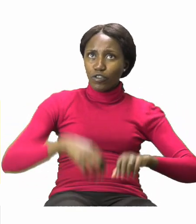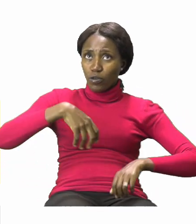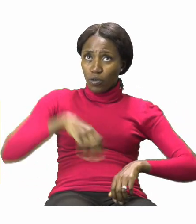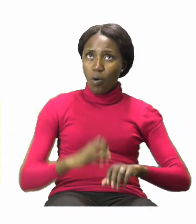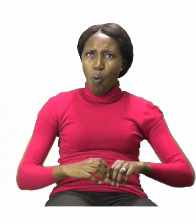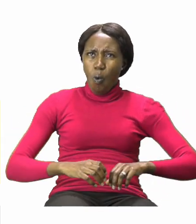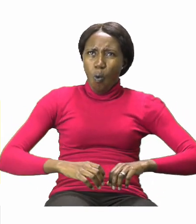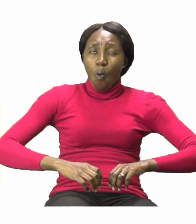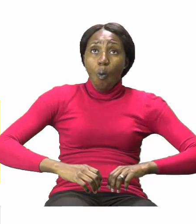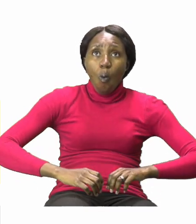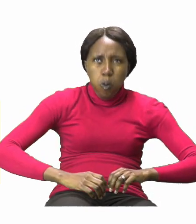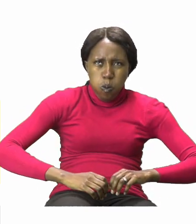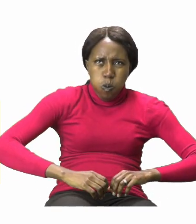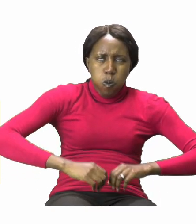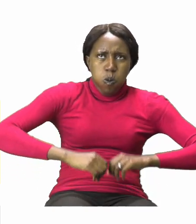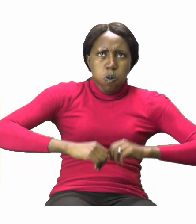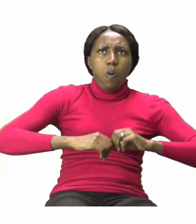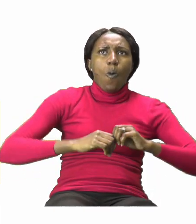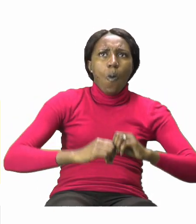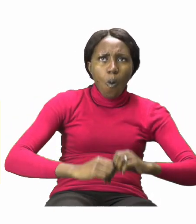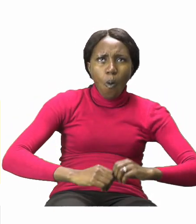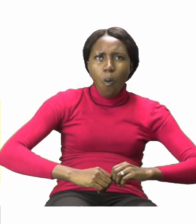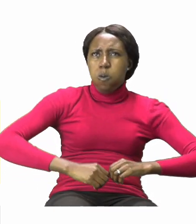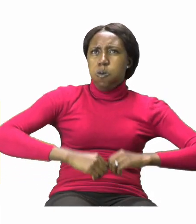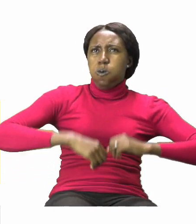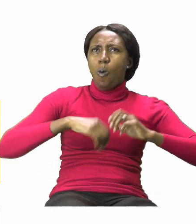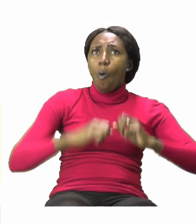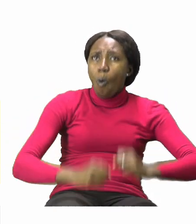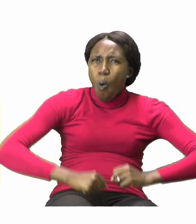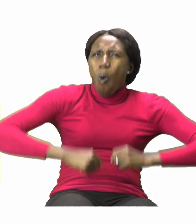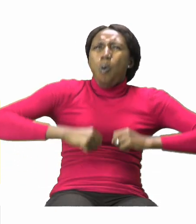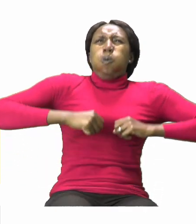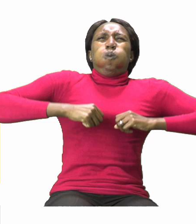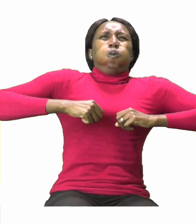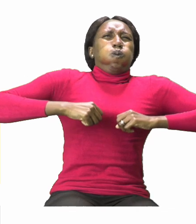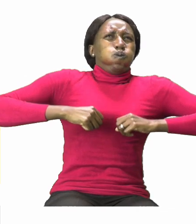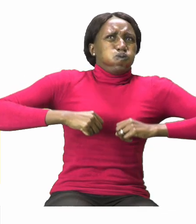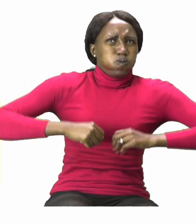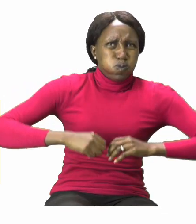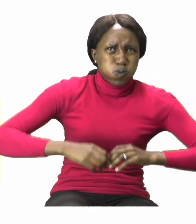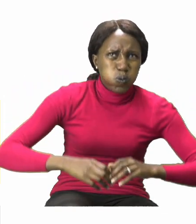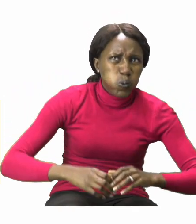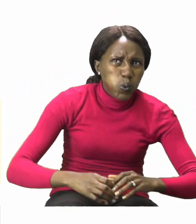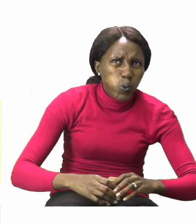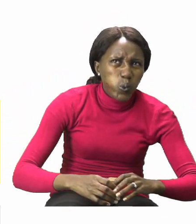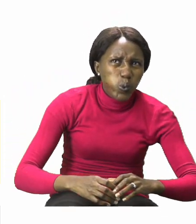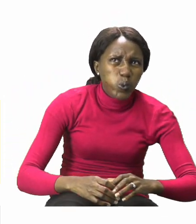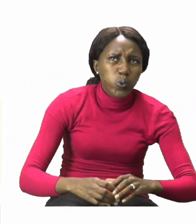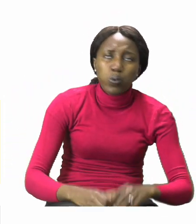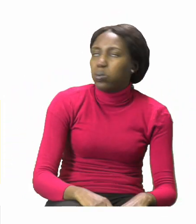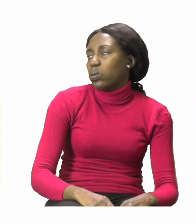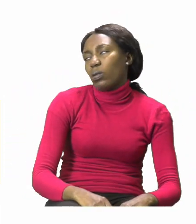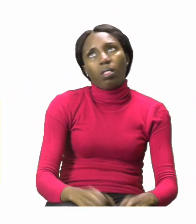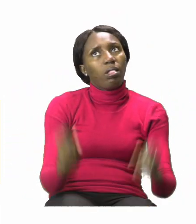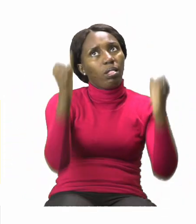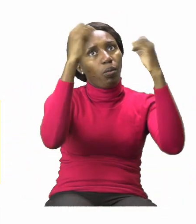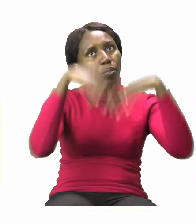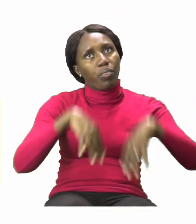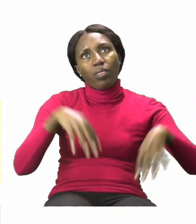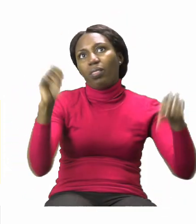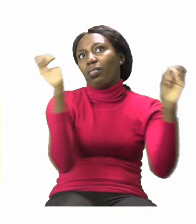Huff, puff, and nothing happened